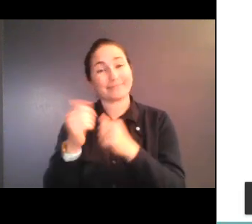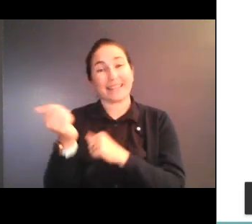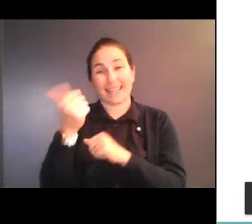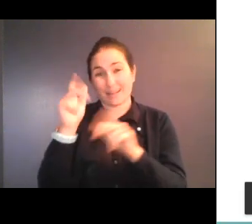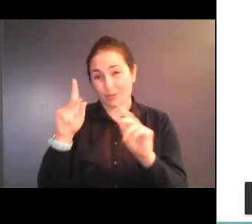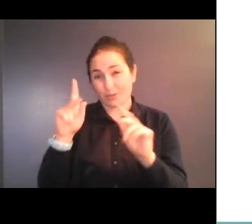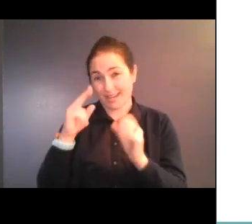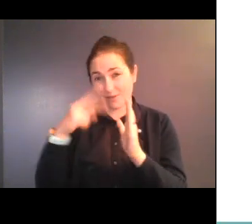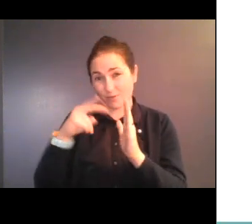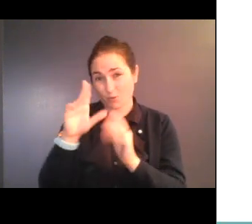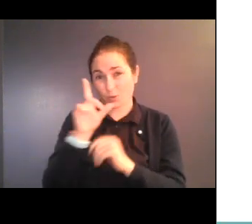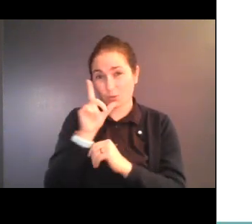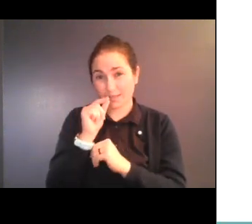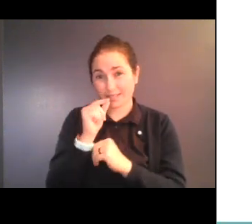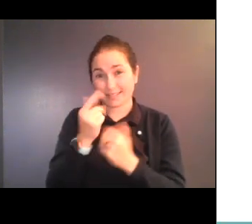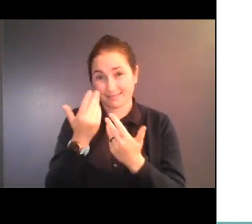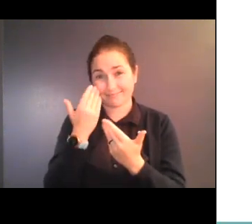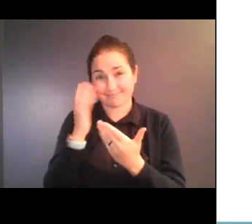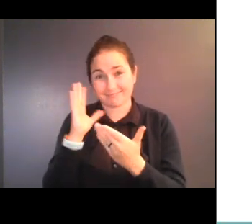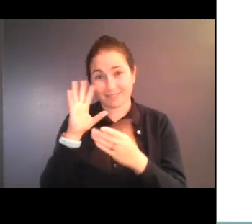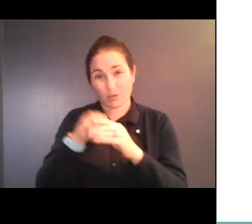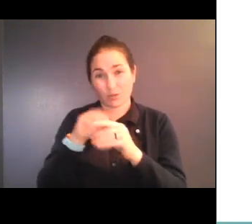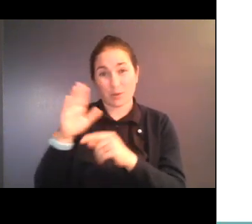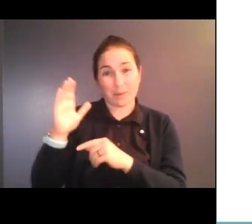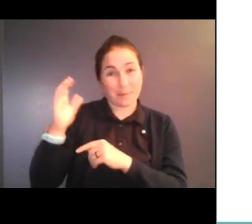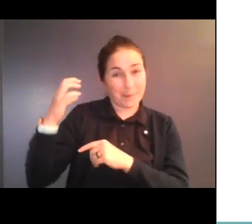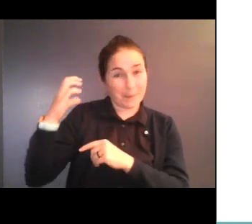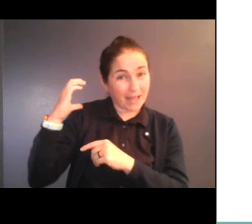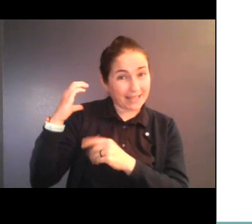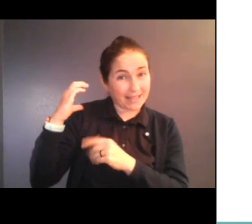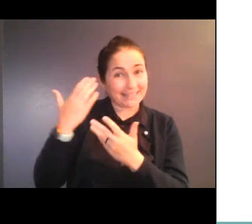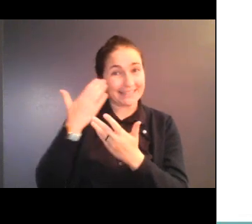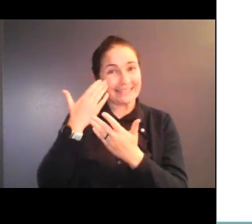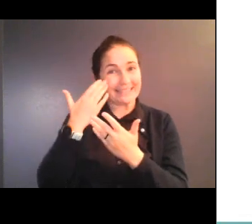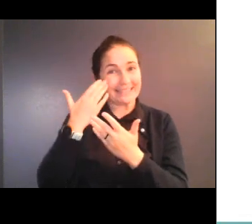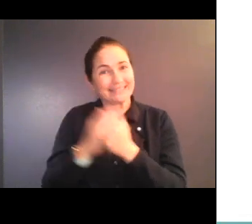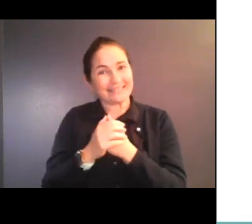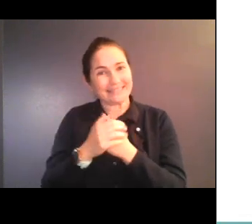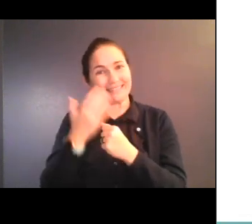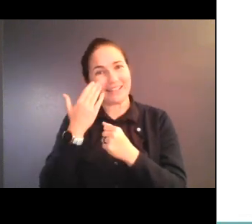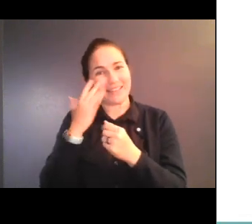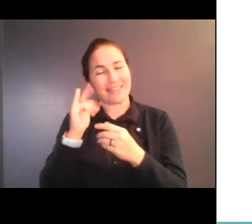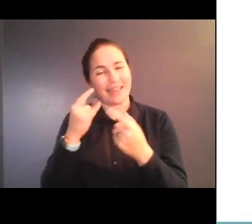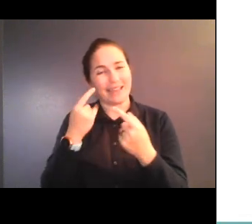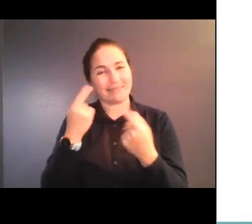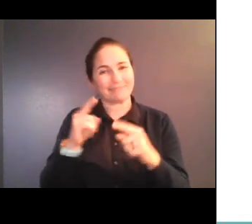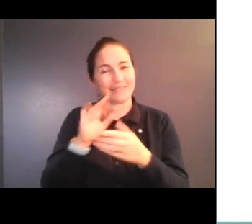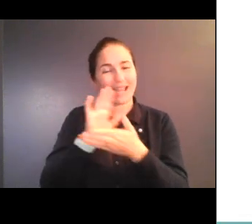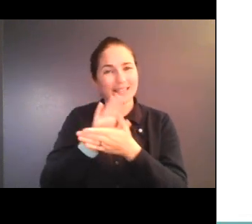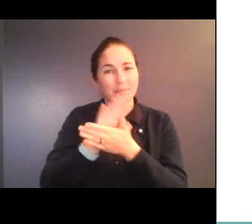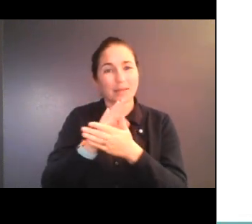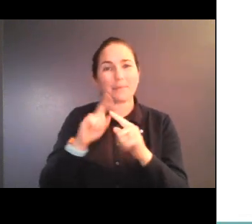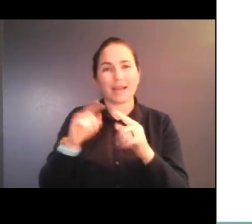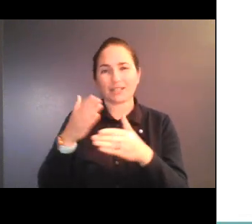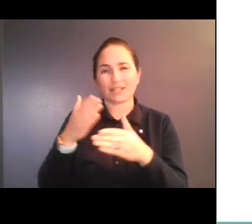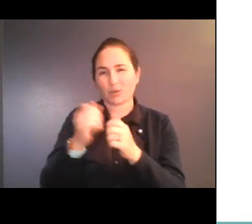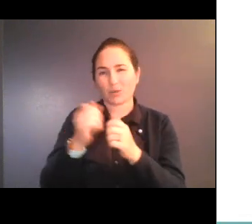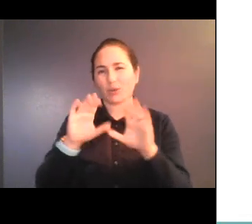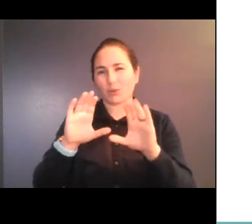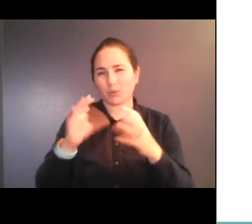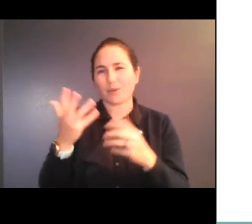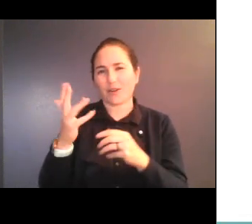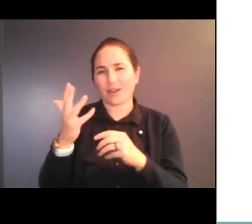tweets, including your bosses, you know, as much as that works in academia. I shared with the group when we